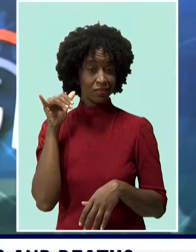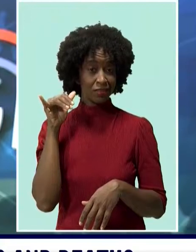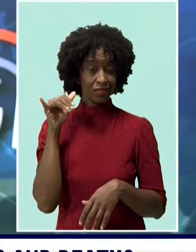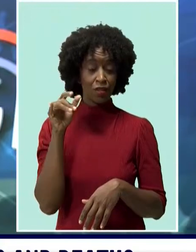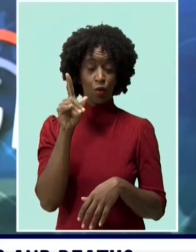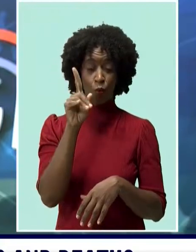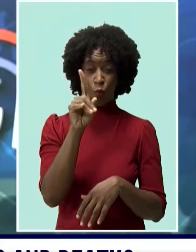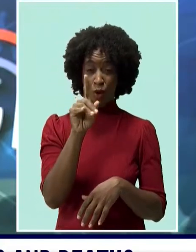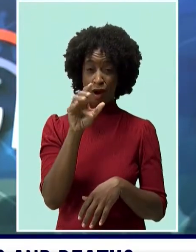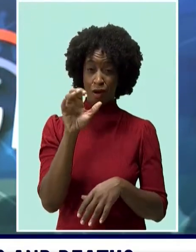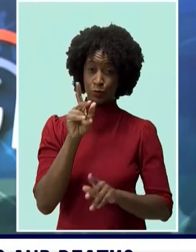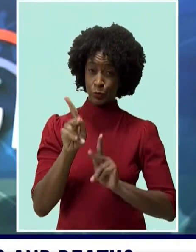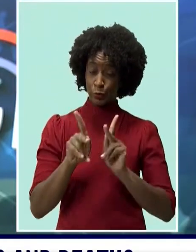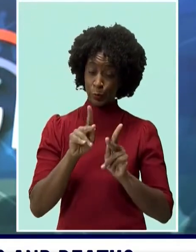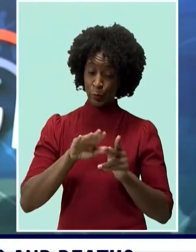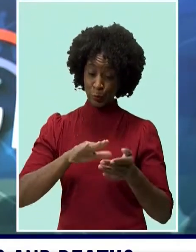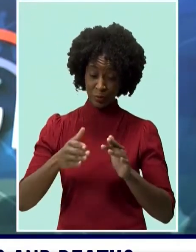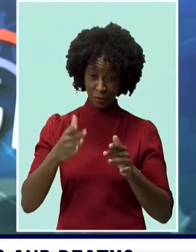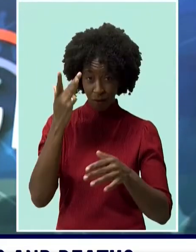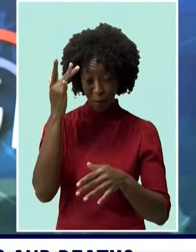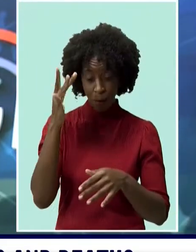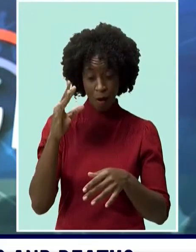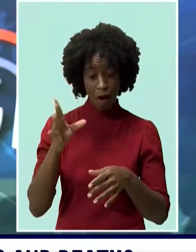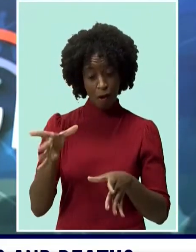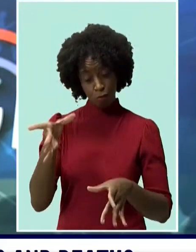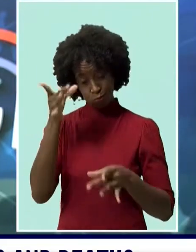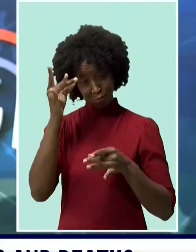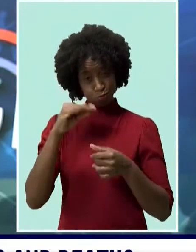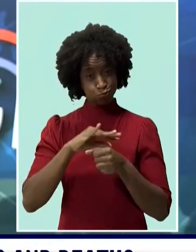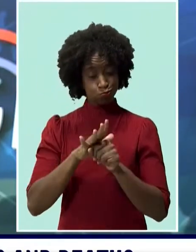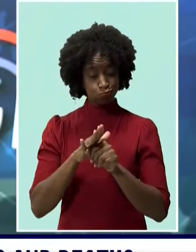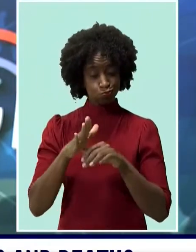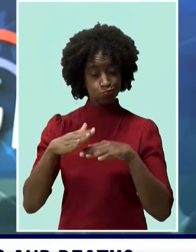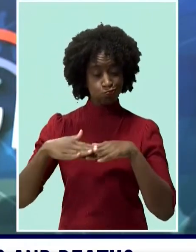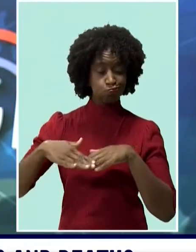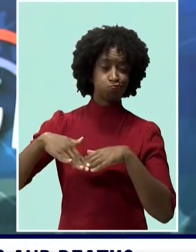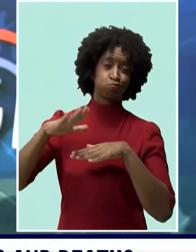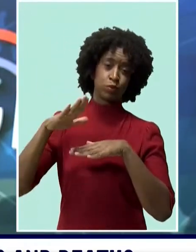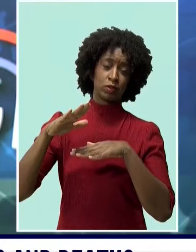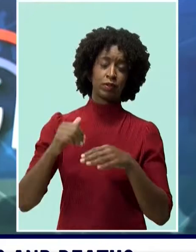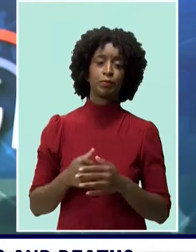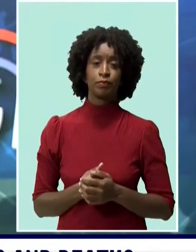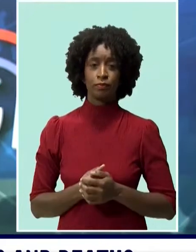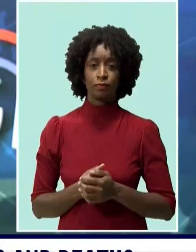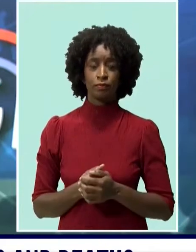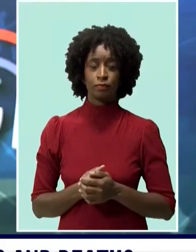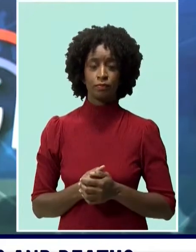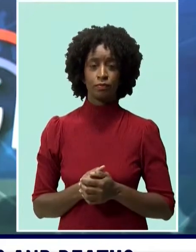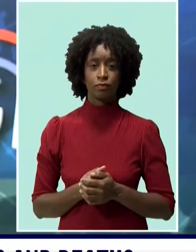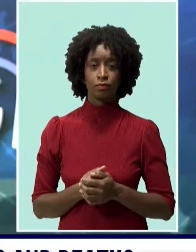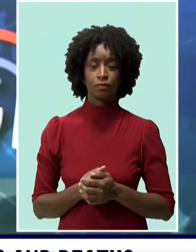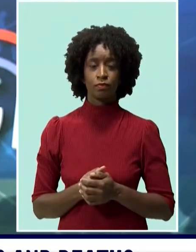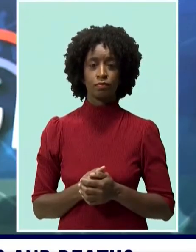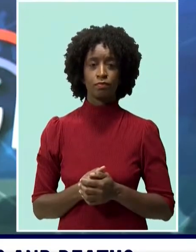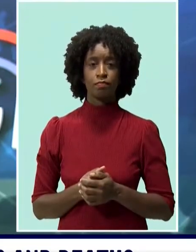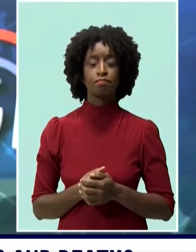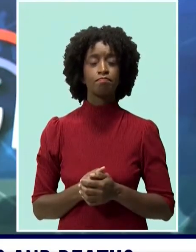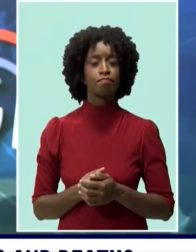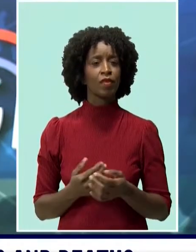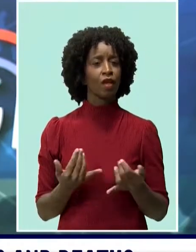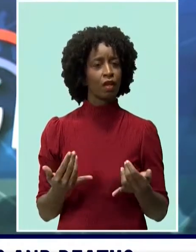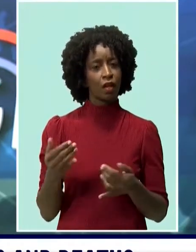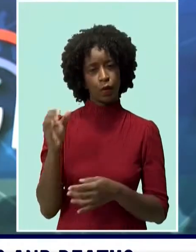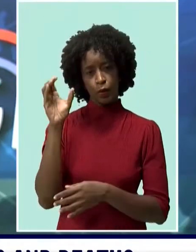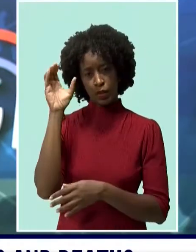100th COVID-19 death as the current surge in cases continues. Well, Shane Jones joins us live now from the News Centre to